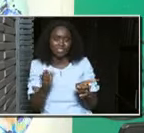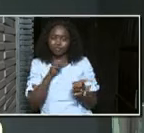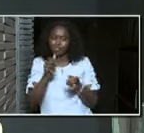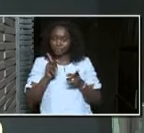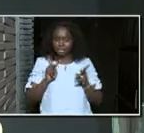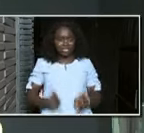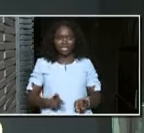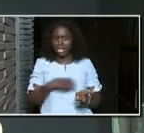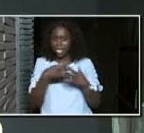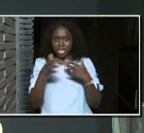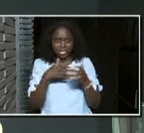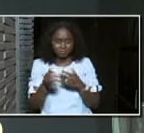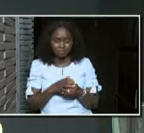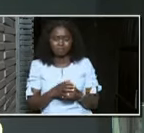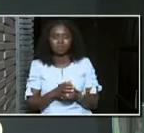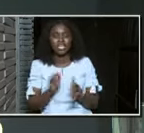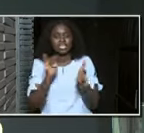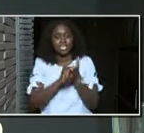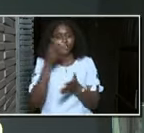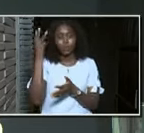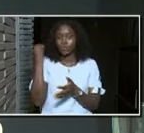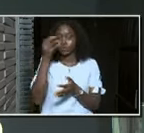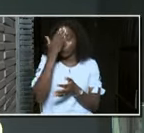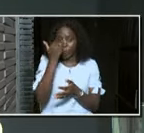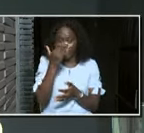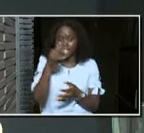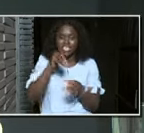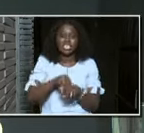issues. And that was why in